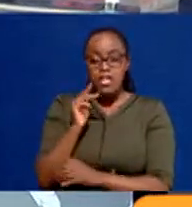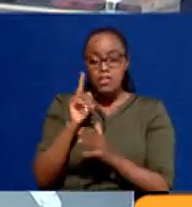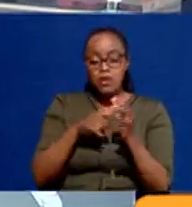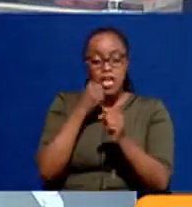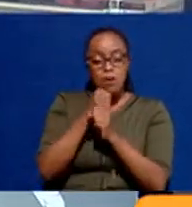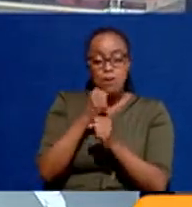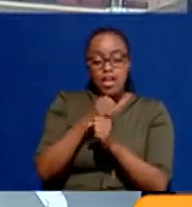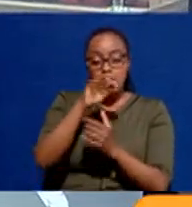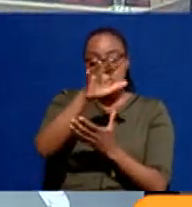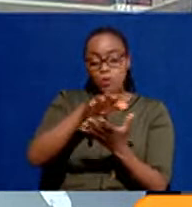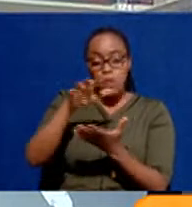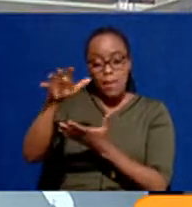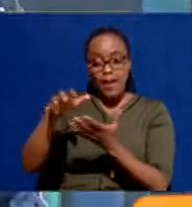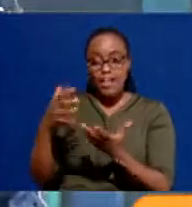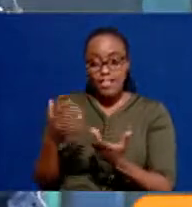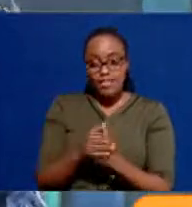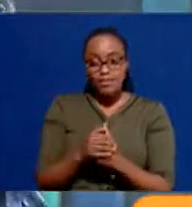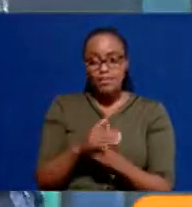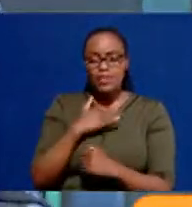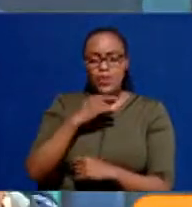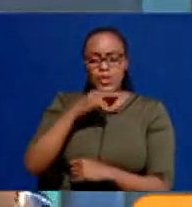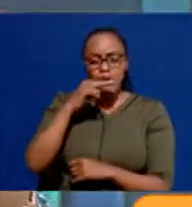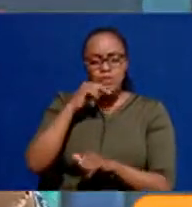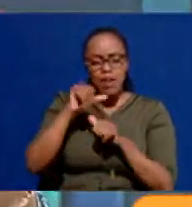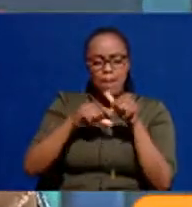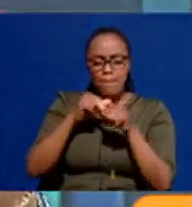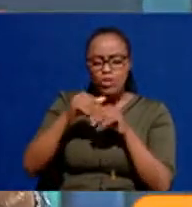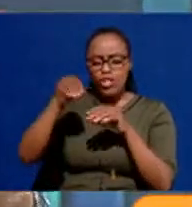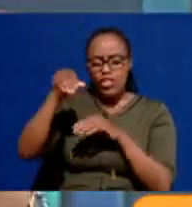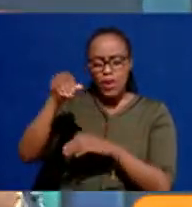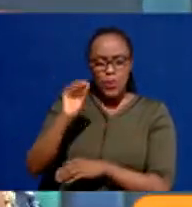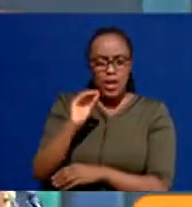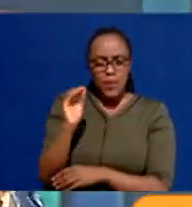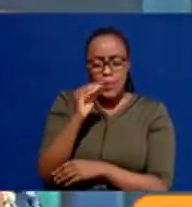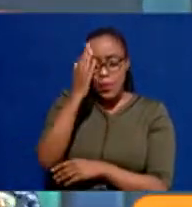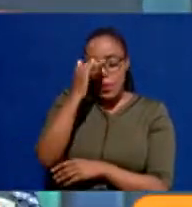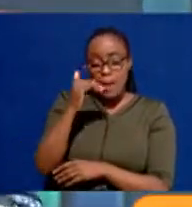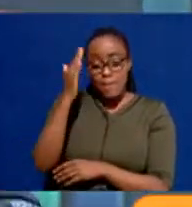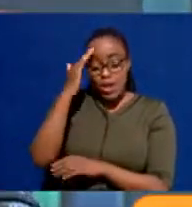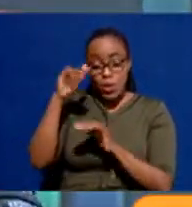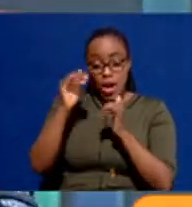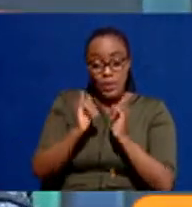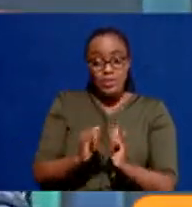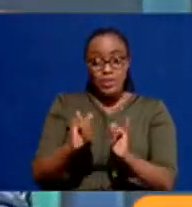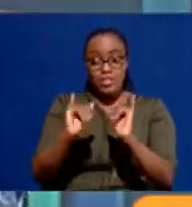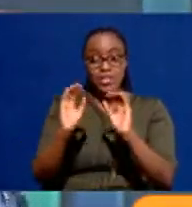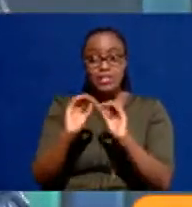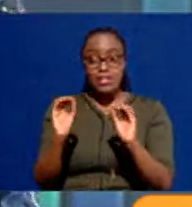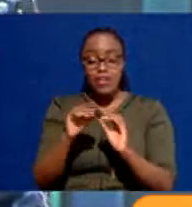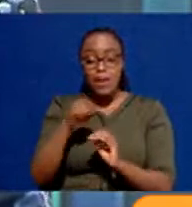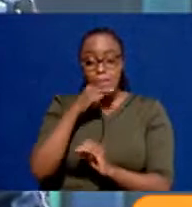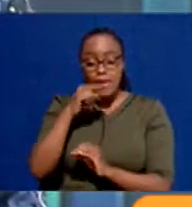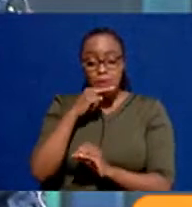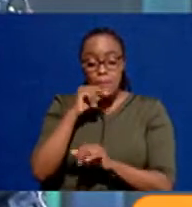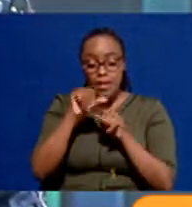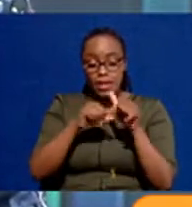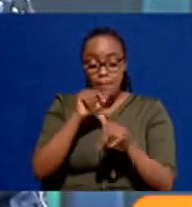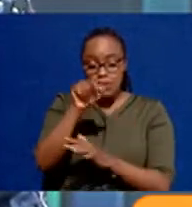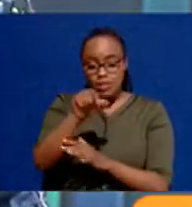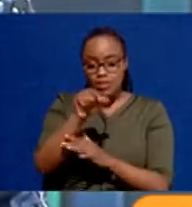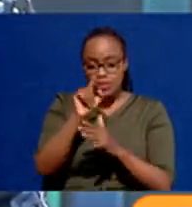in supermarkets. Well, I do not want to comment on the Unga subsidy program because I don't know how it was executed, but I can comment on this one